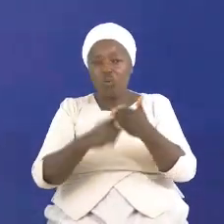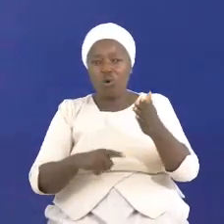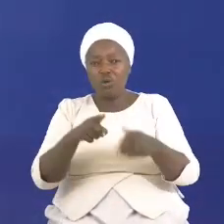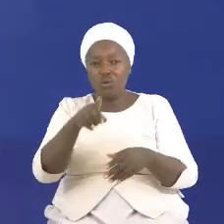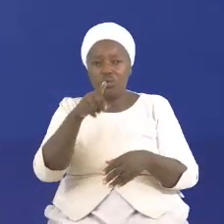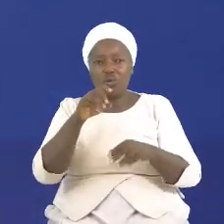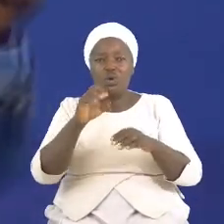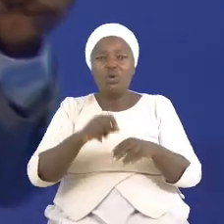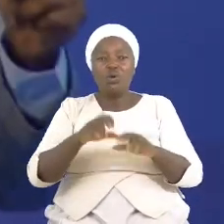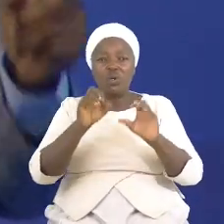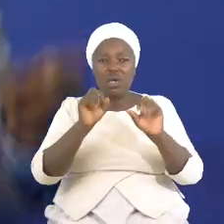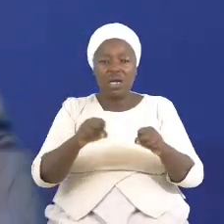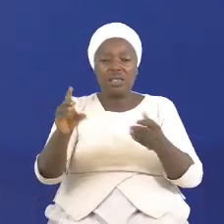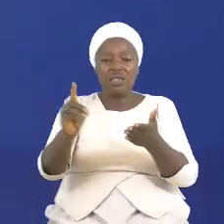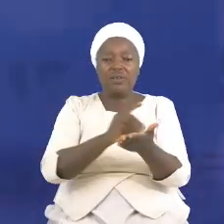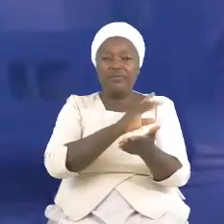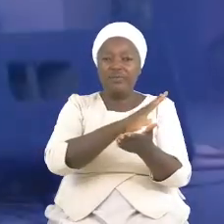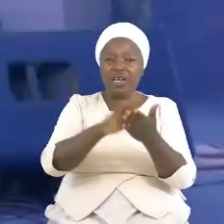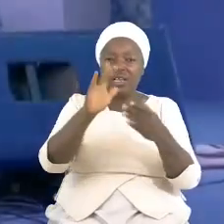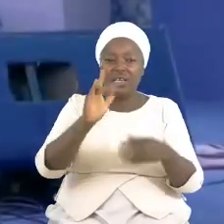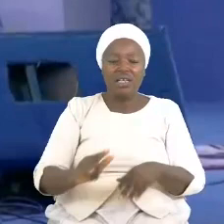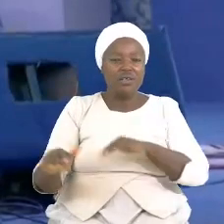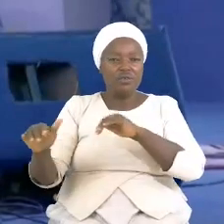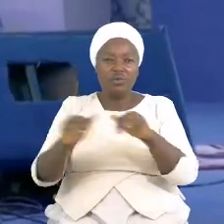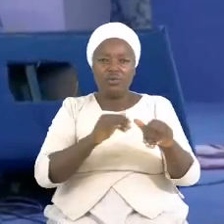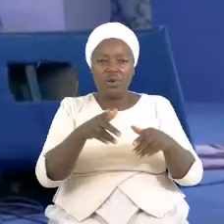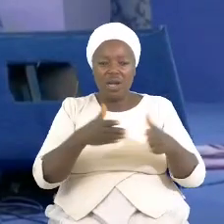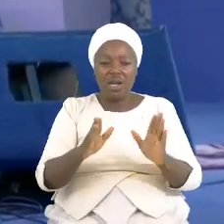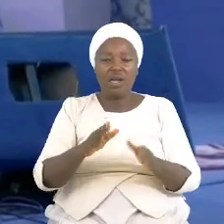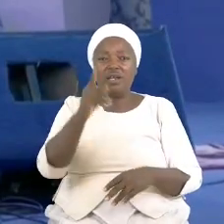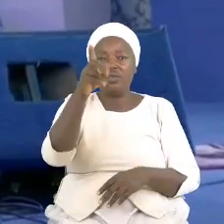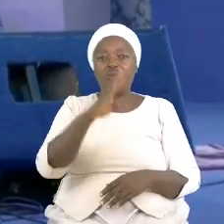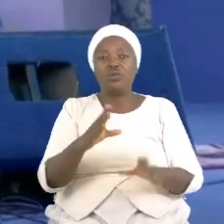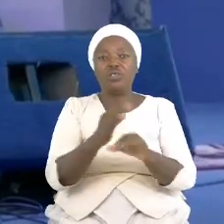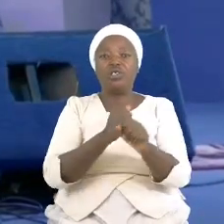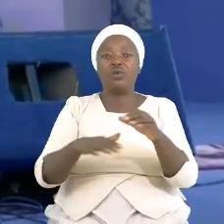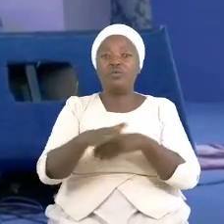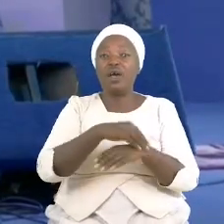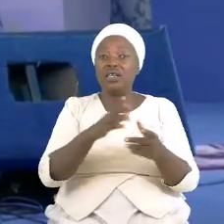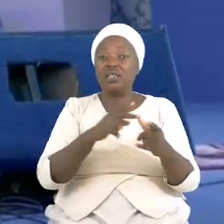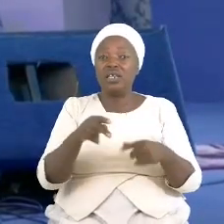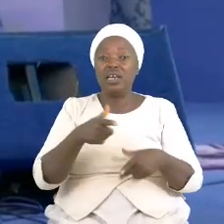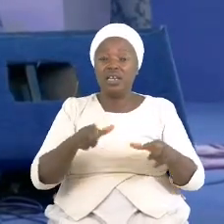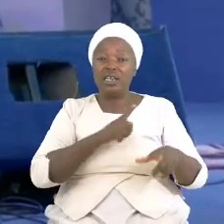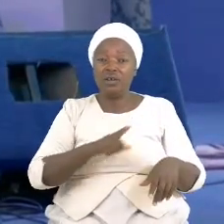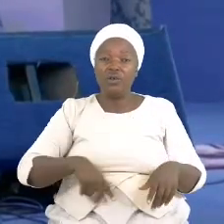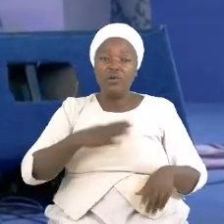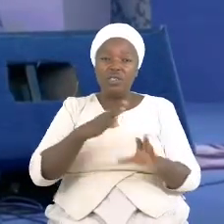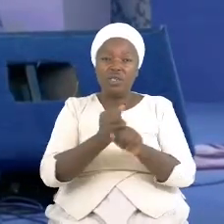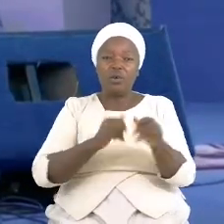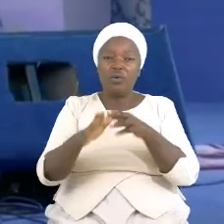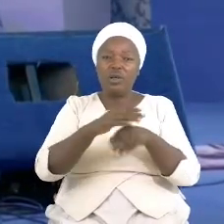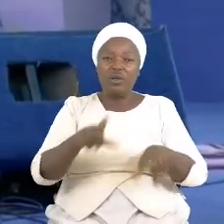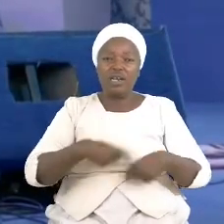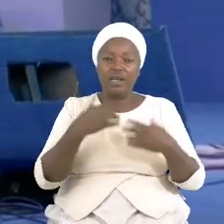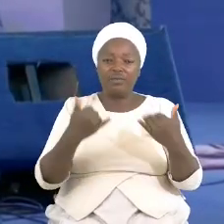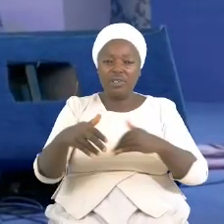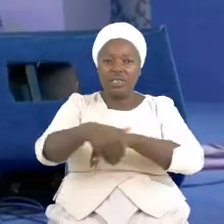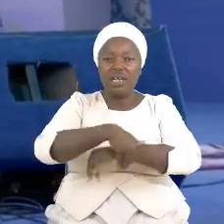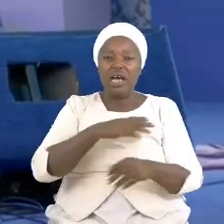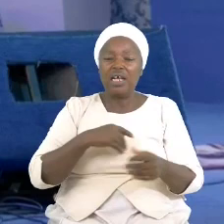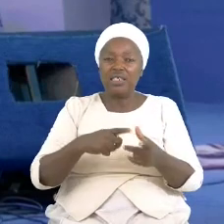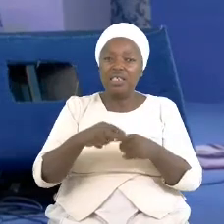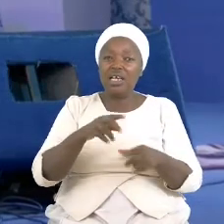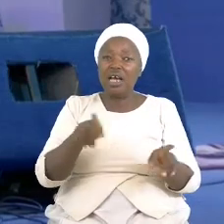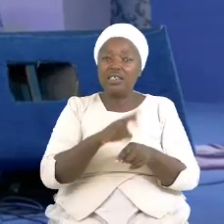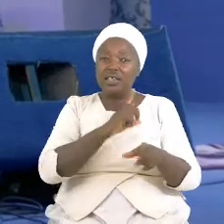divinely do. Let God take over. The Lord will take over your life today. And as the Lord takes over your life